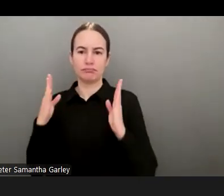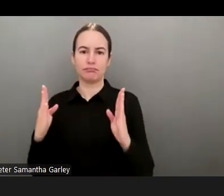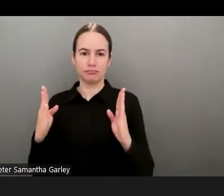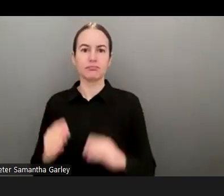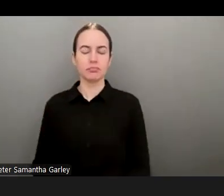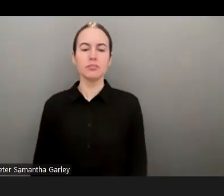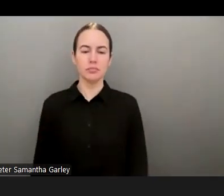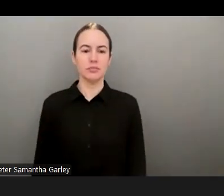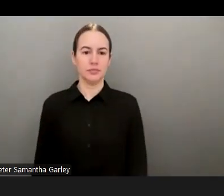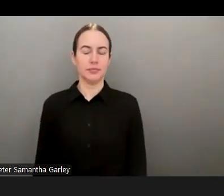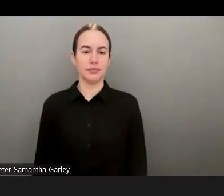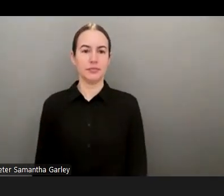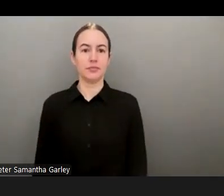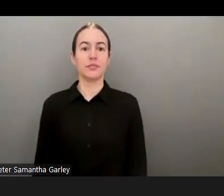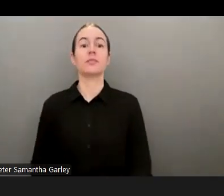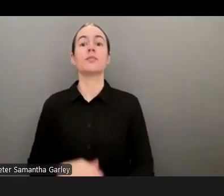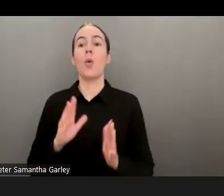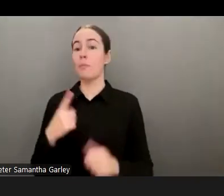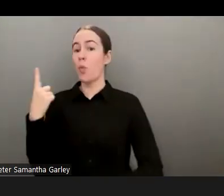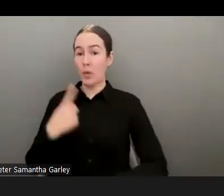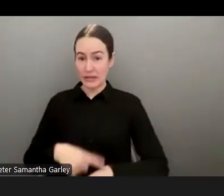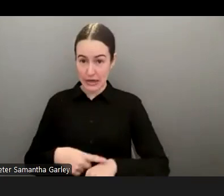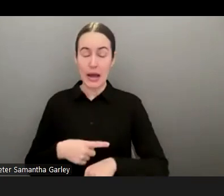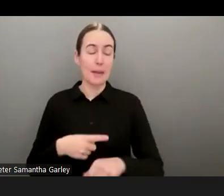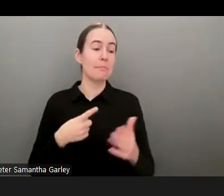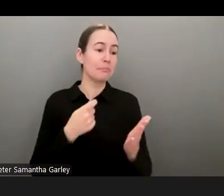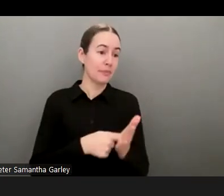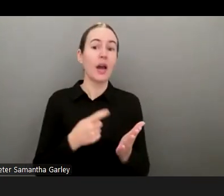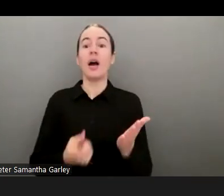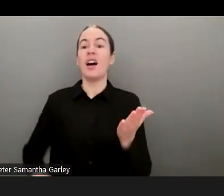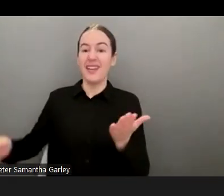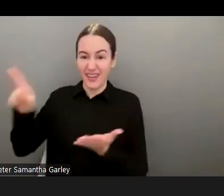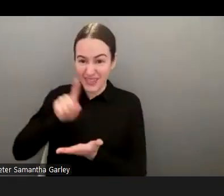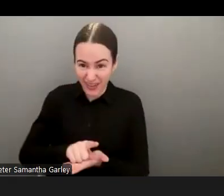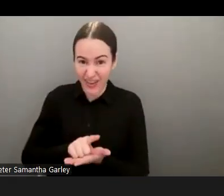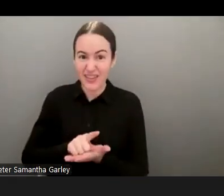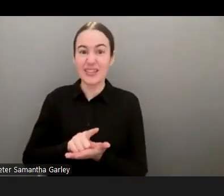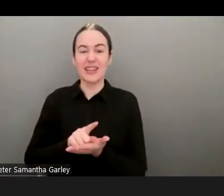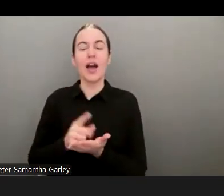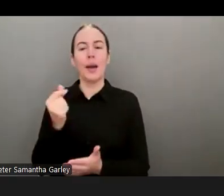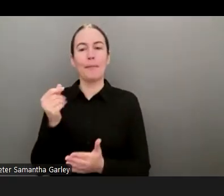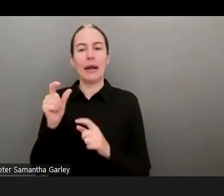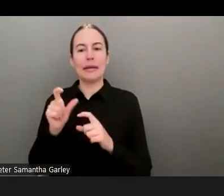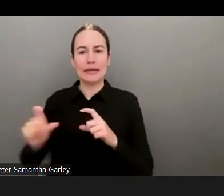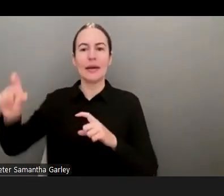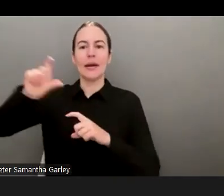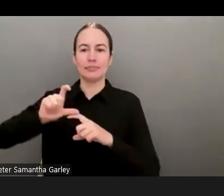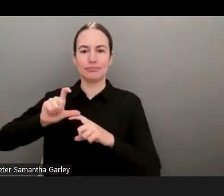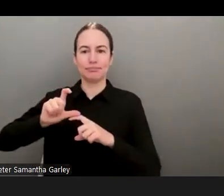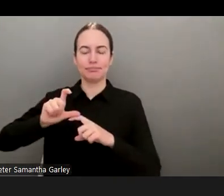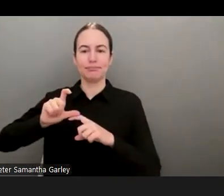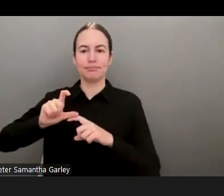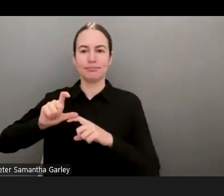is repeated, then these fines grow from